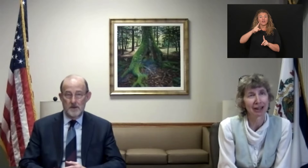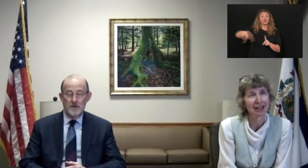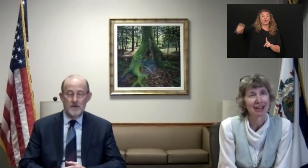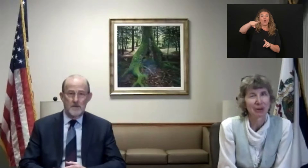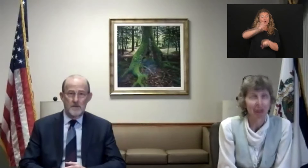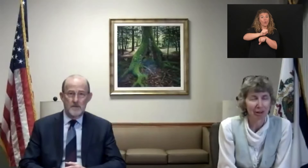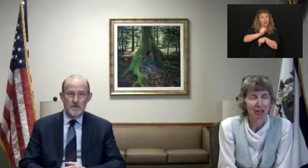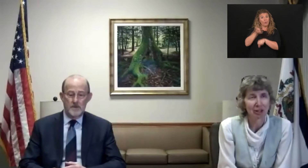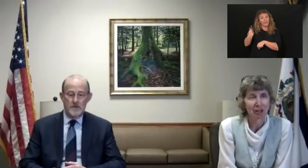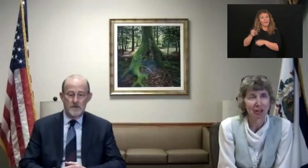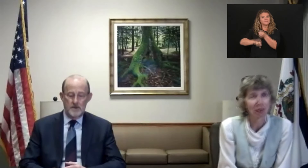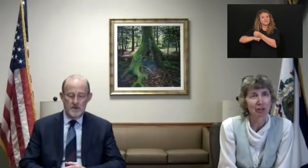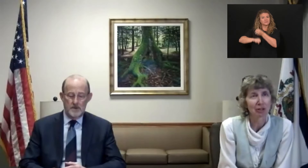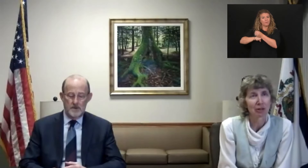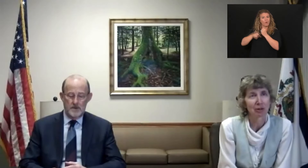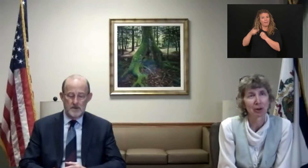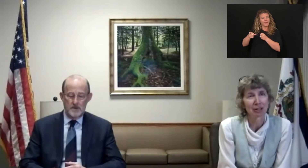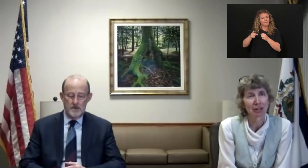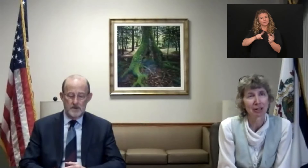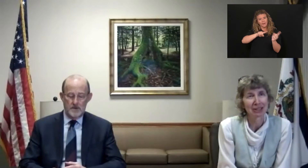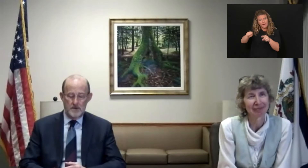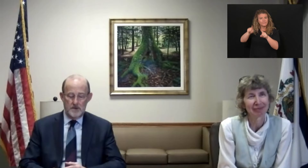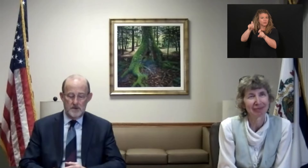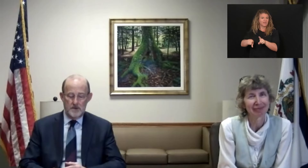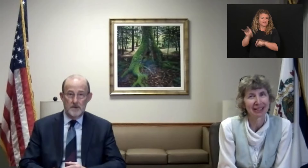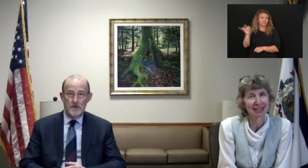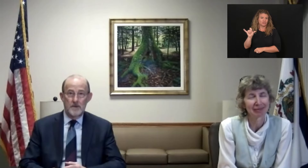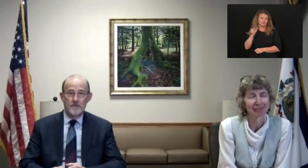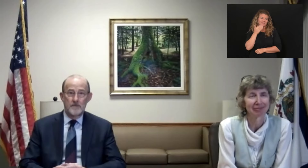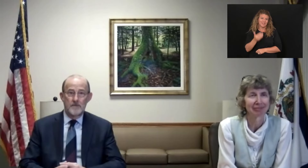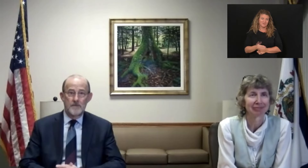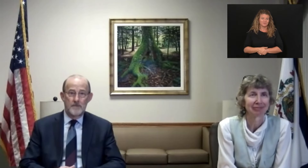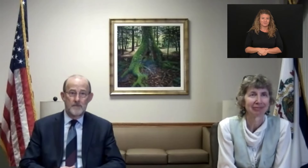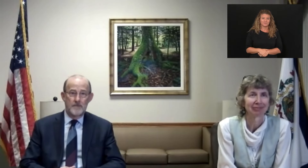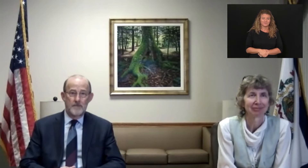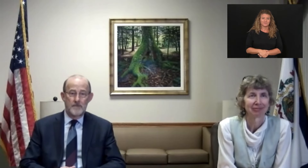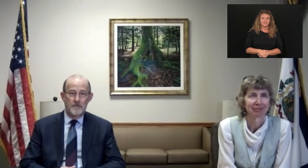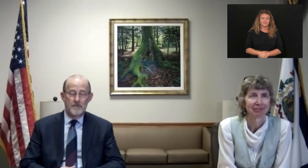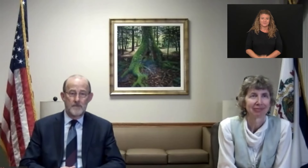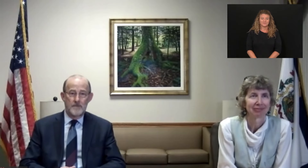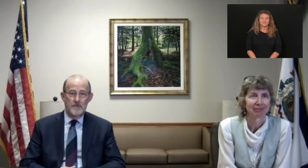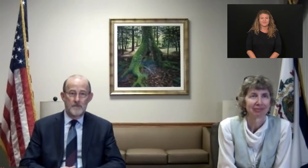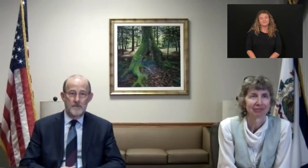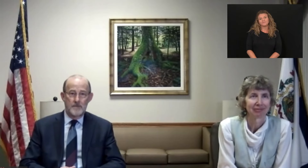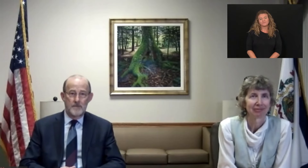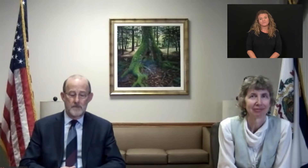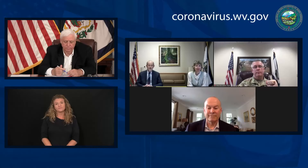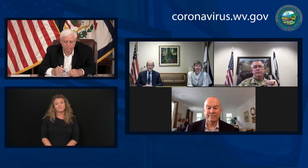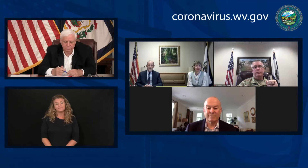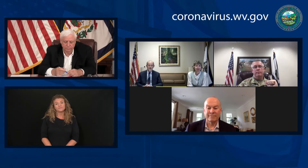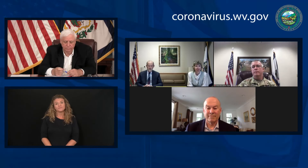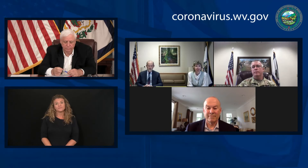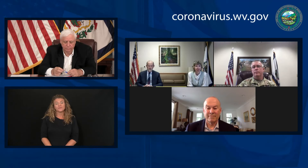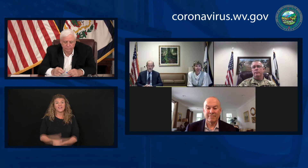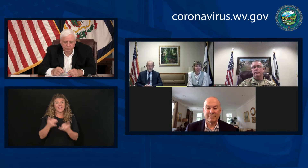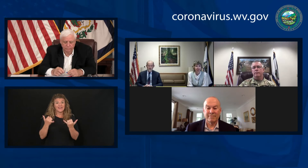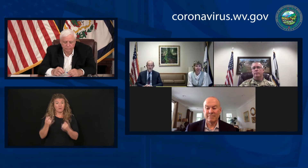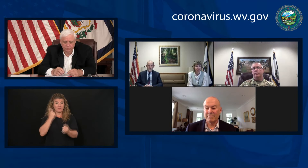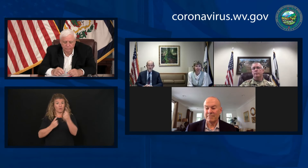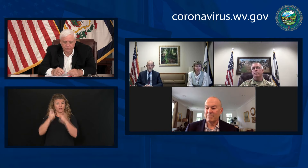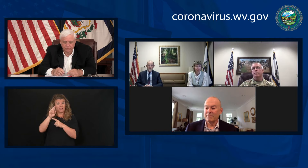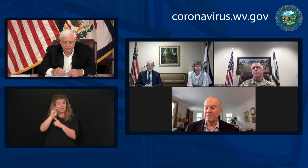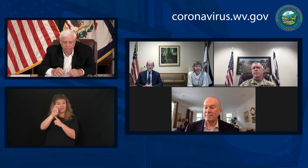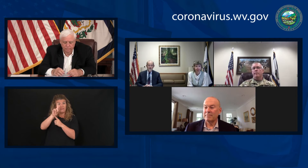occurring. So encouraging those folks to also attend. Thanks. All right, thank you both. Once again, we're holding today's briefing with media